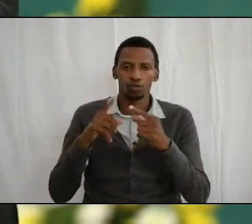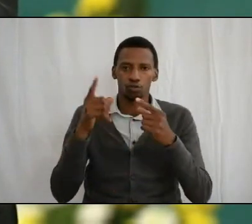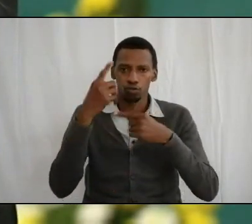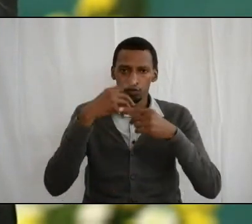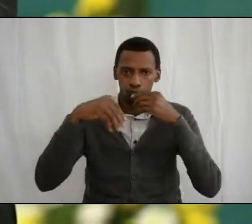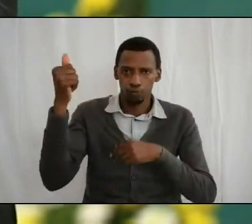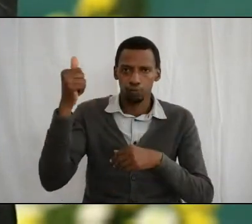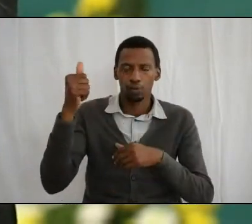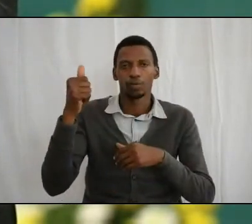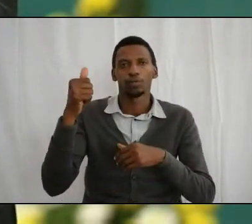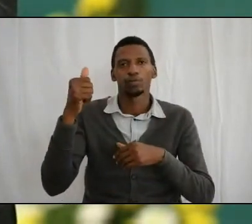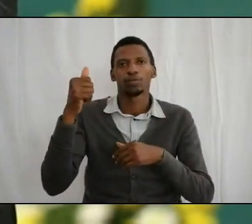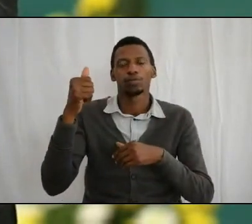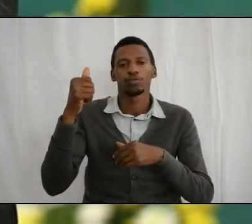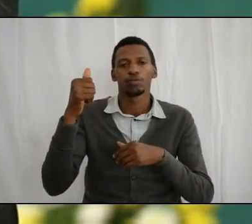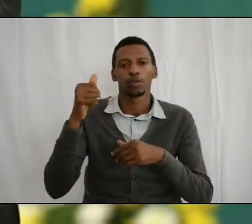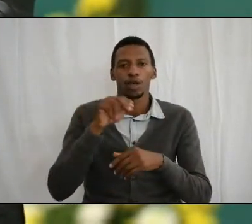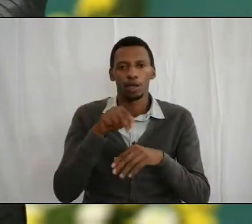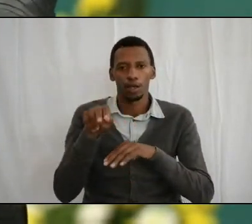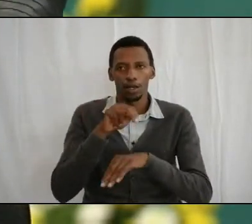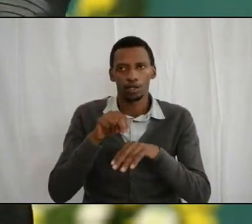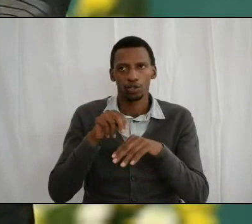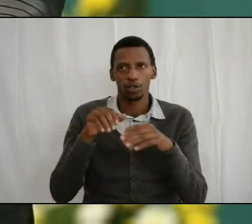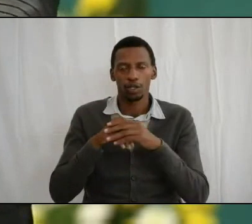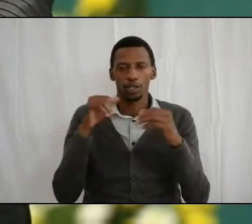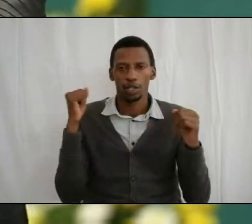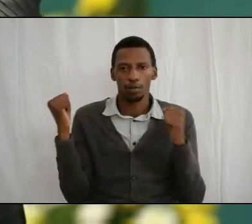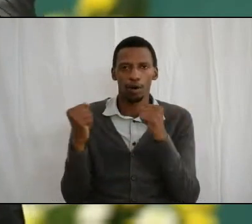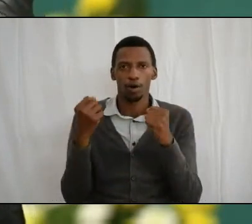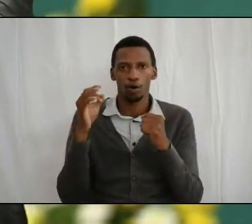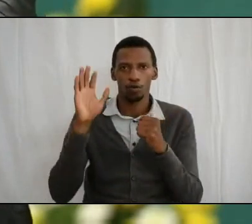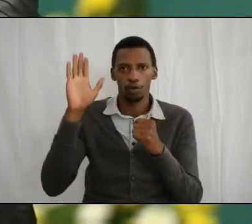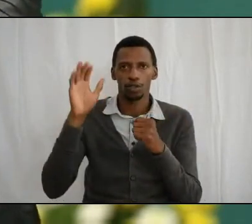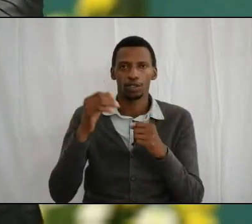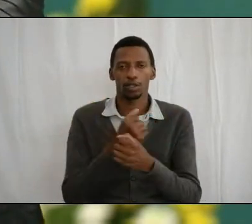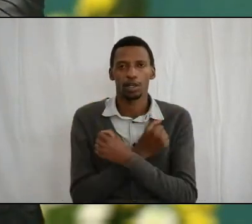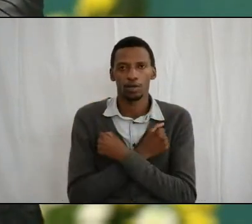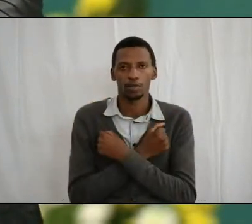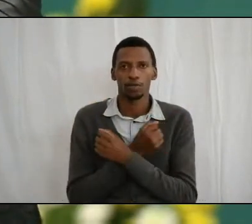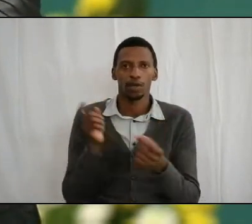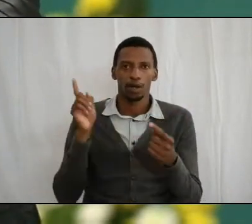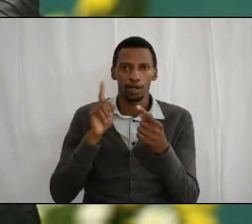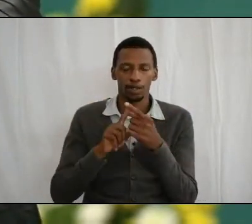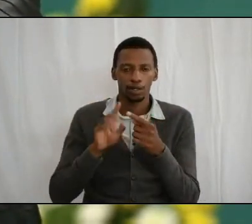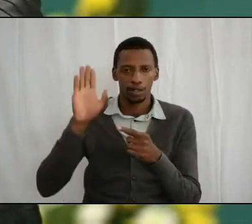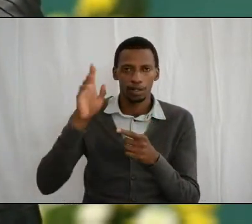nations in the power of his love, and that his kingdom come.